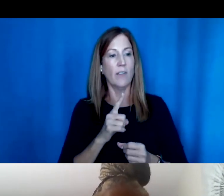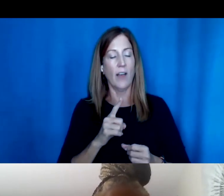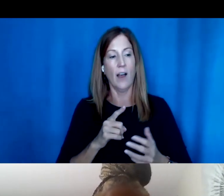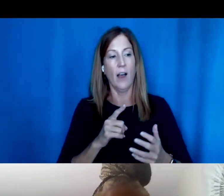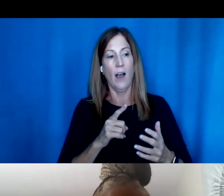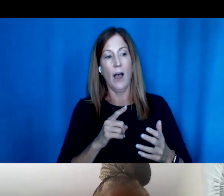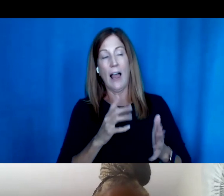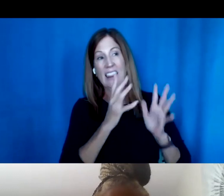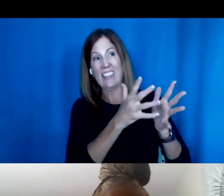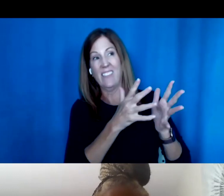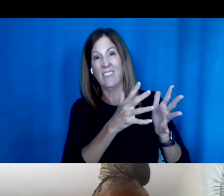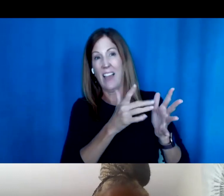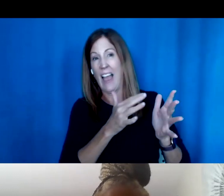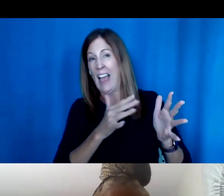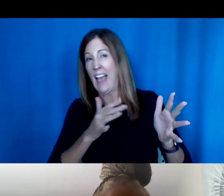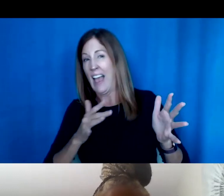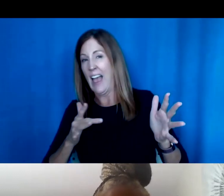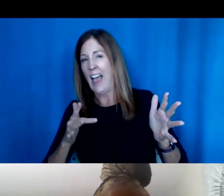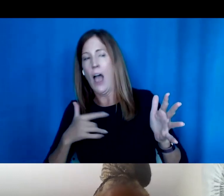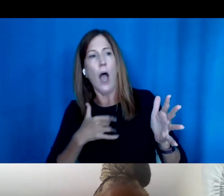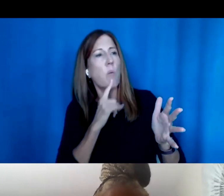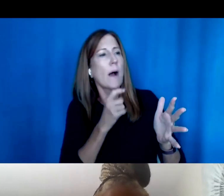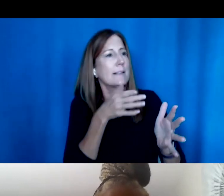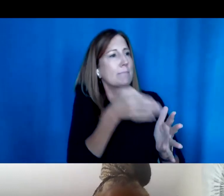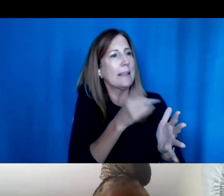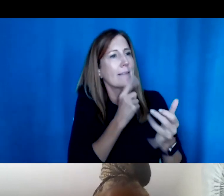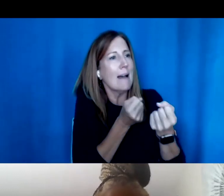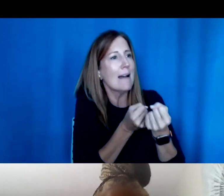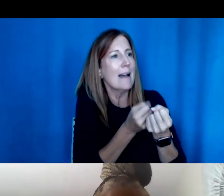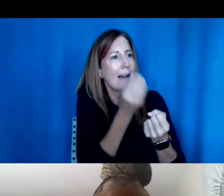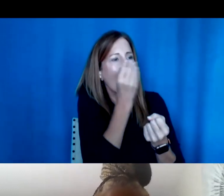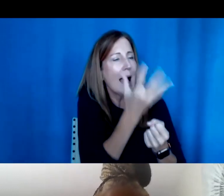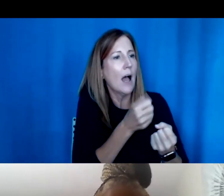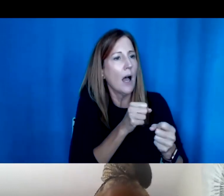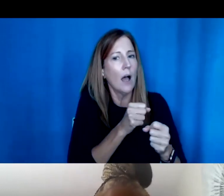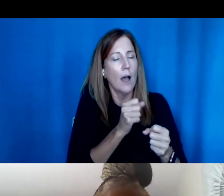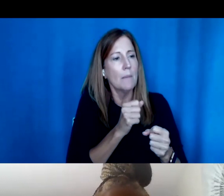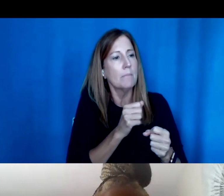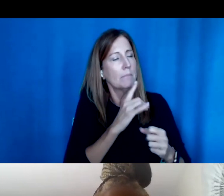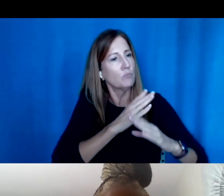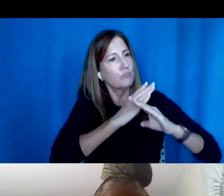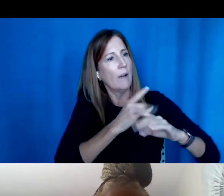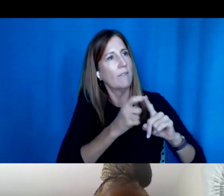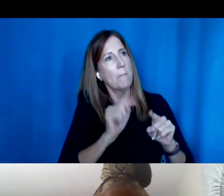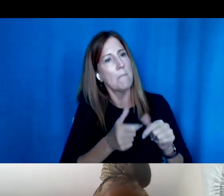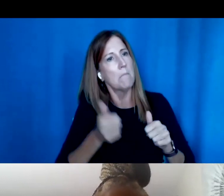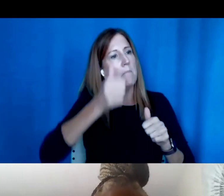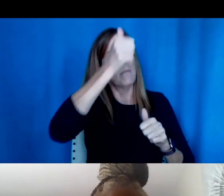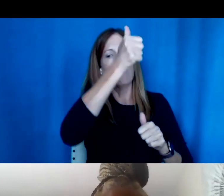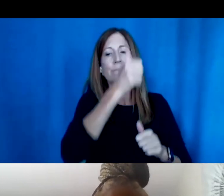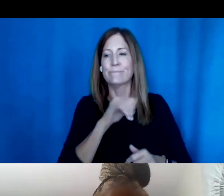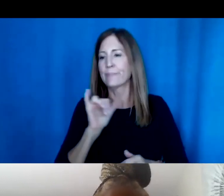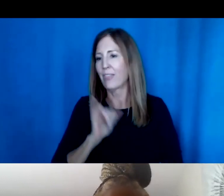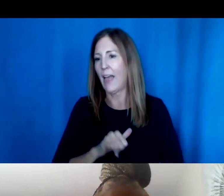you want them to know that they are still supported by some of the org and upper management. Exactly. And Claire